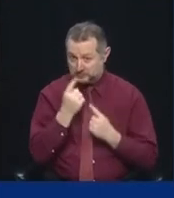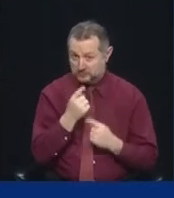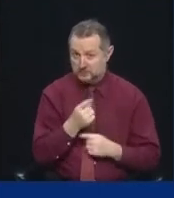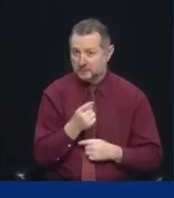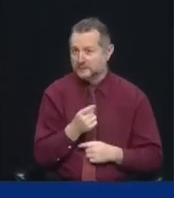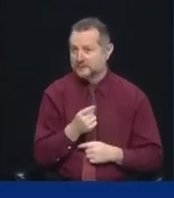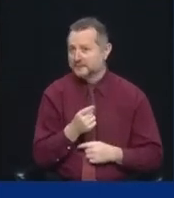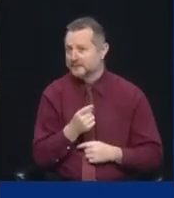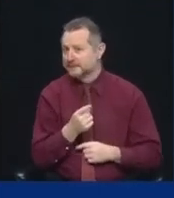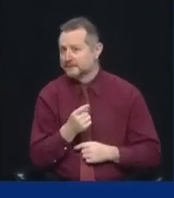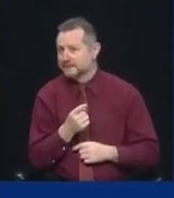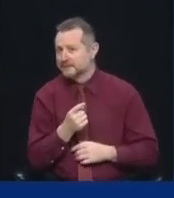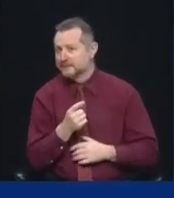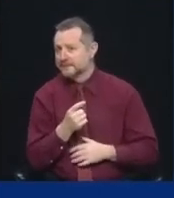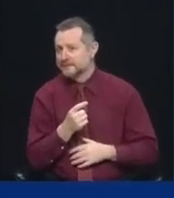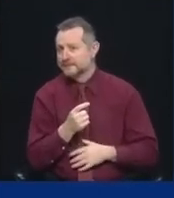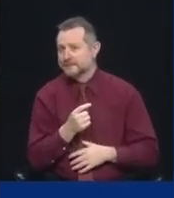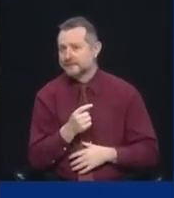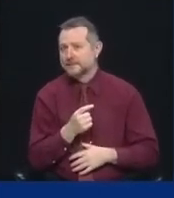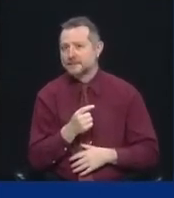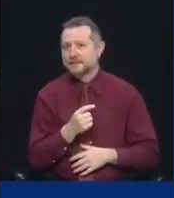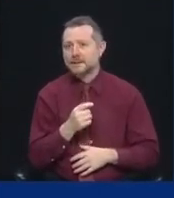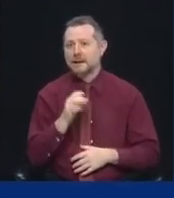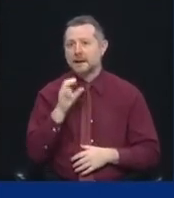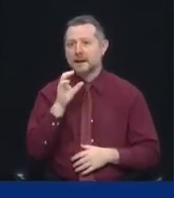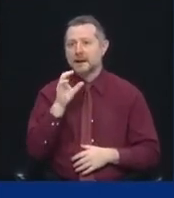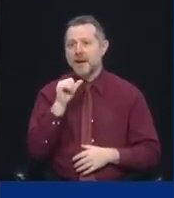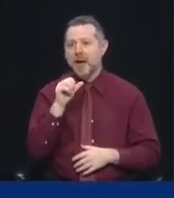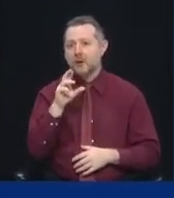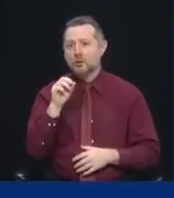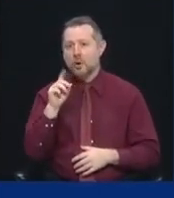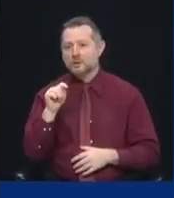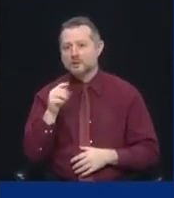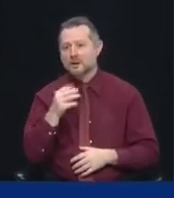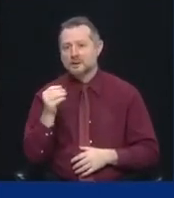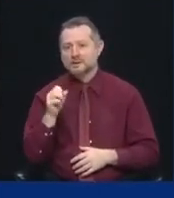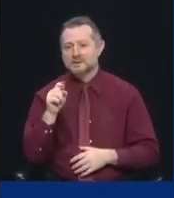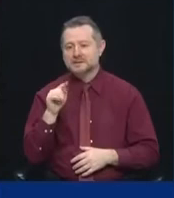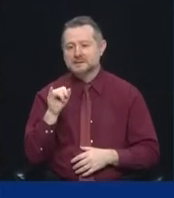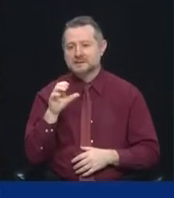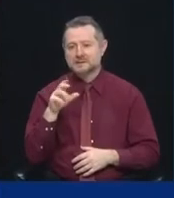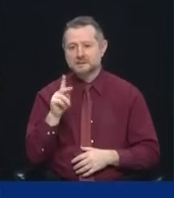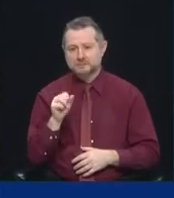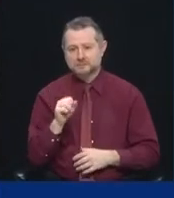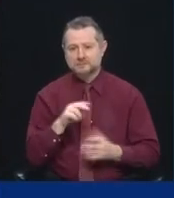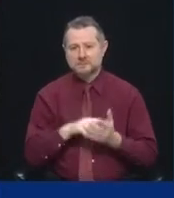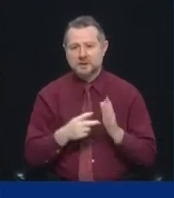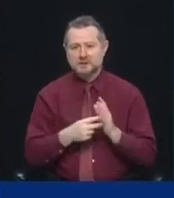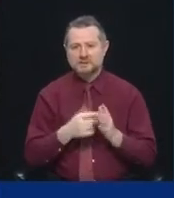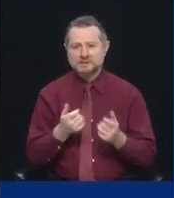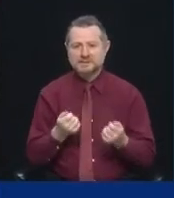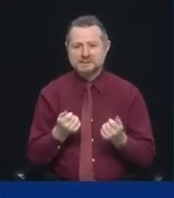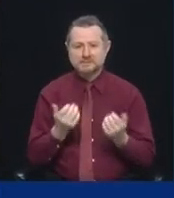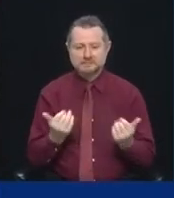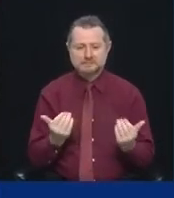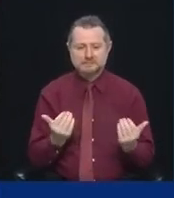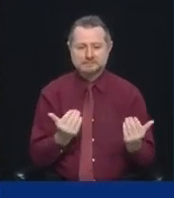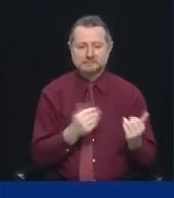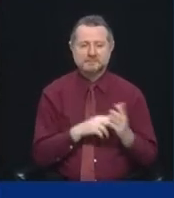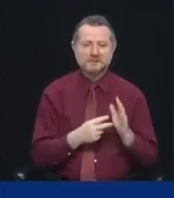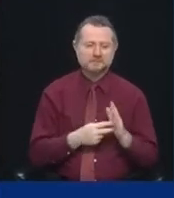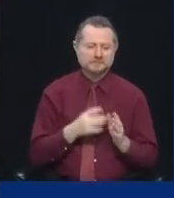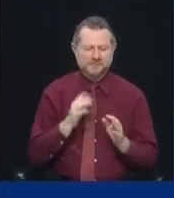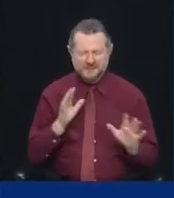carrots and or sticks to incentivize greater participation. And in regards to the Carmine Tower incident a couple of weeks ago, was there